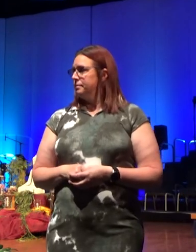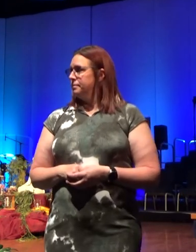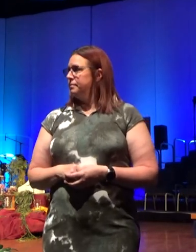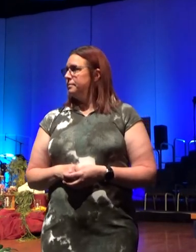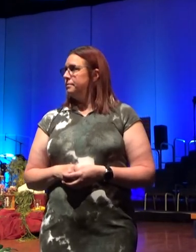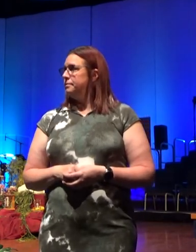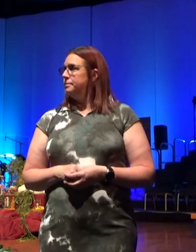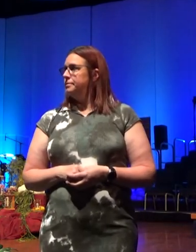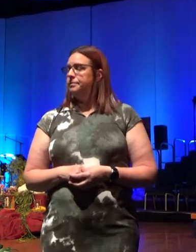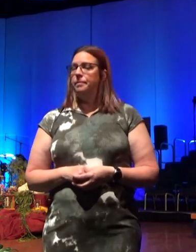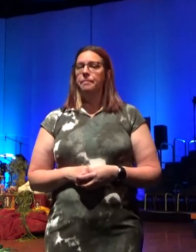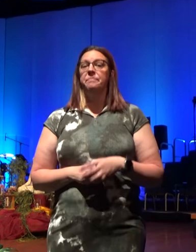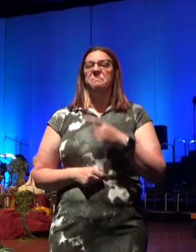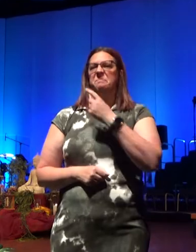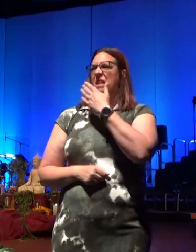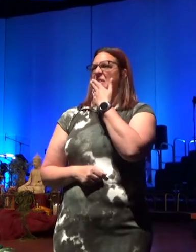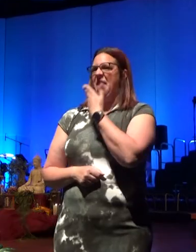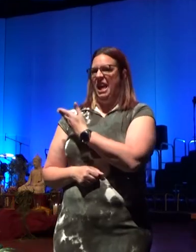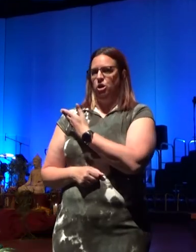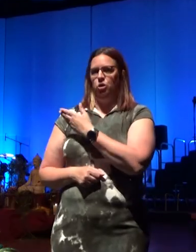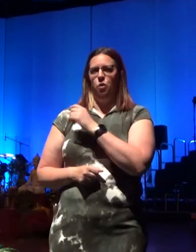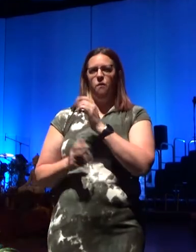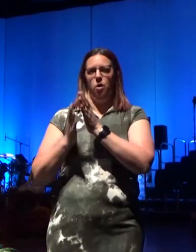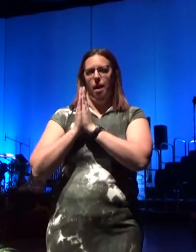Thank you for that beautiful prayer, Jennifer.